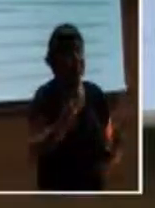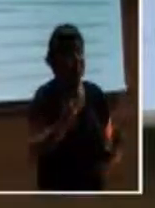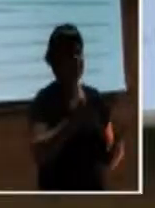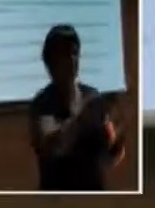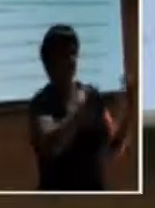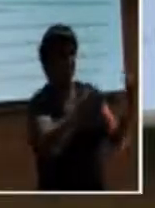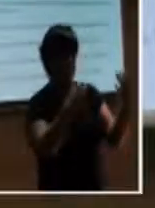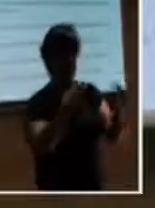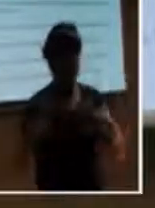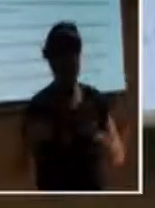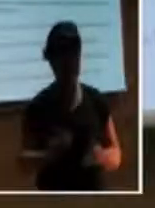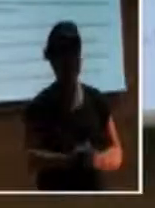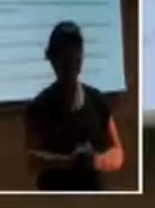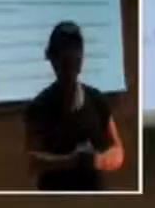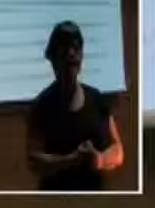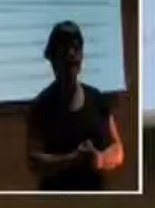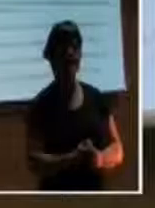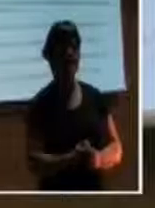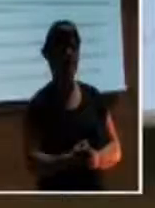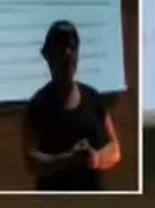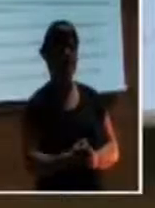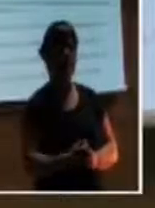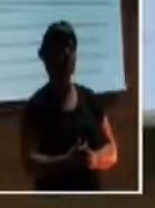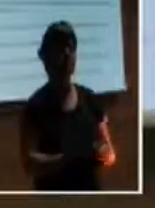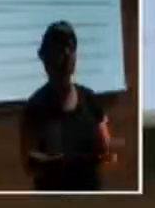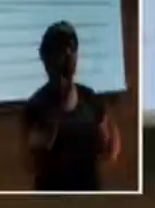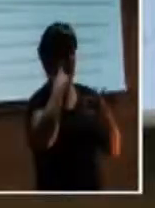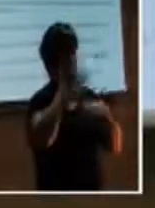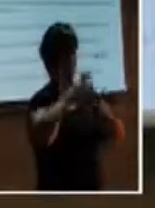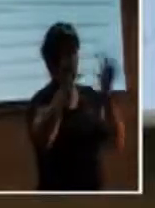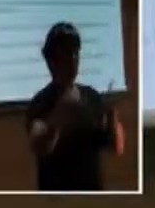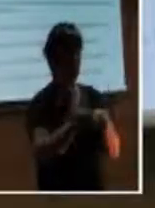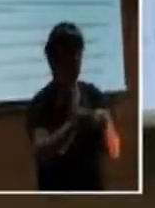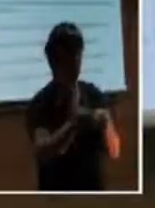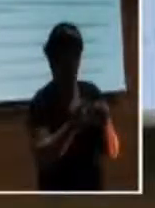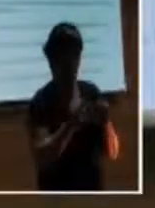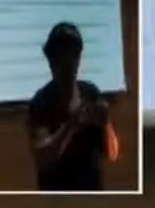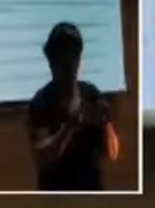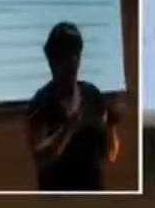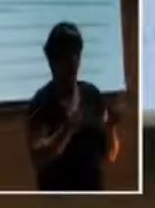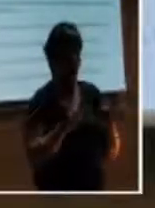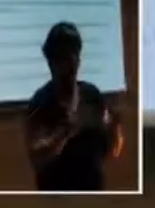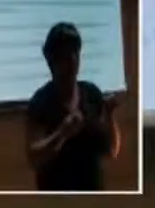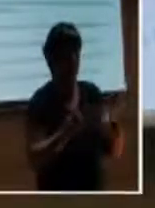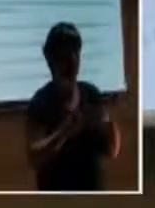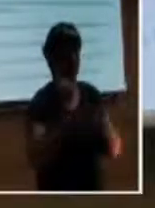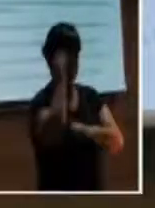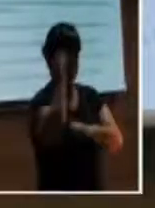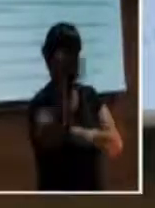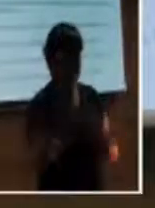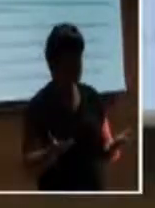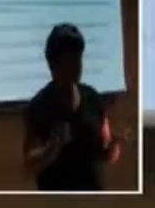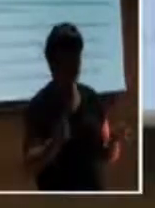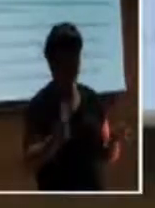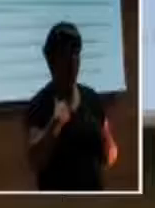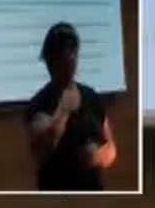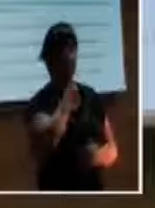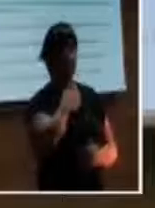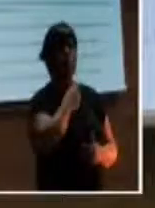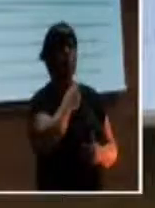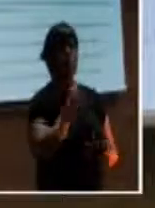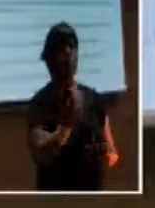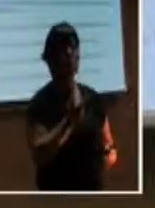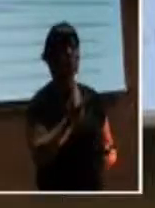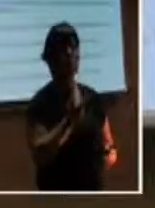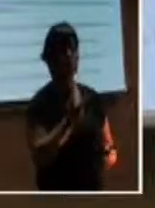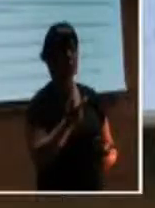little speech up, I'd like to leave you with some ideas of approaching the